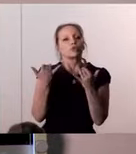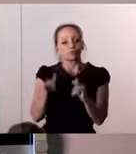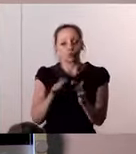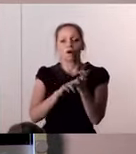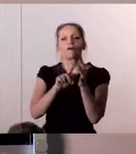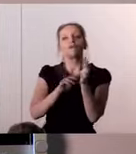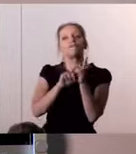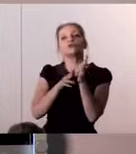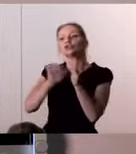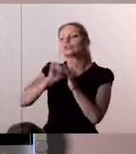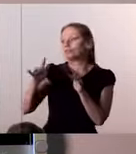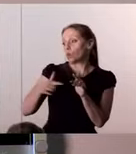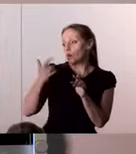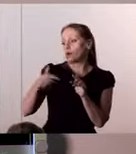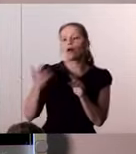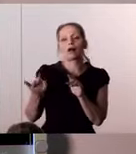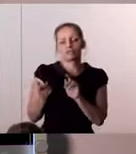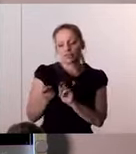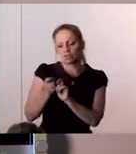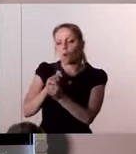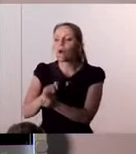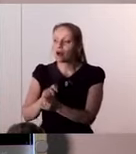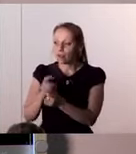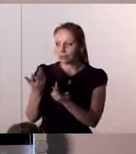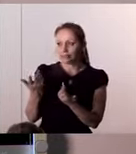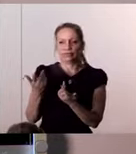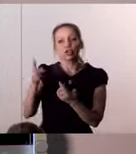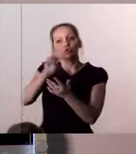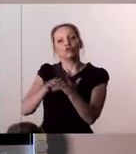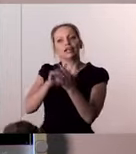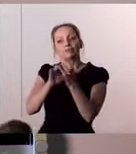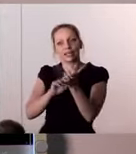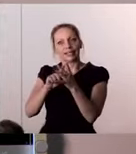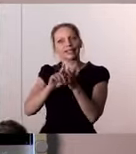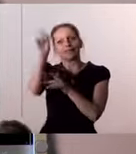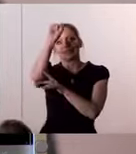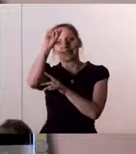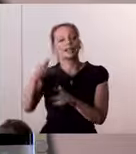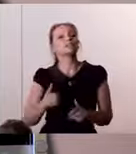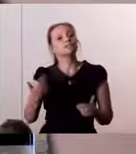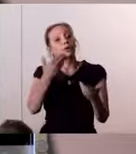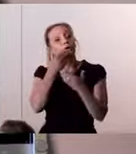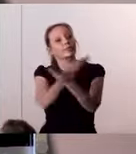lives that too often we read in the media these days. Thank you.